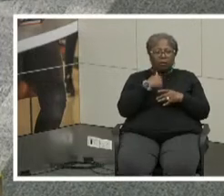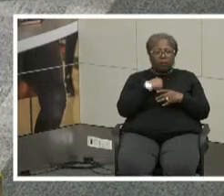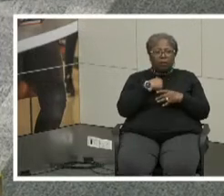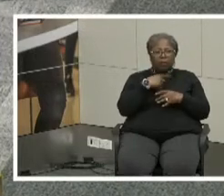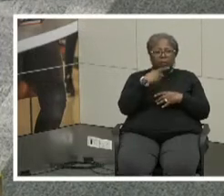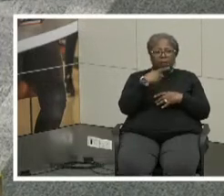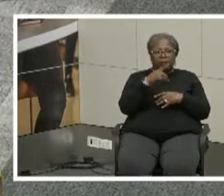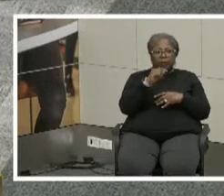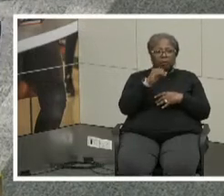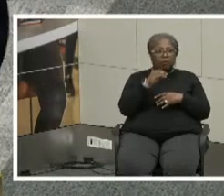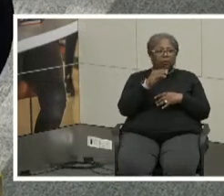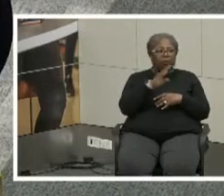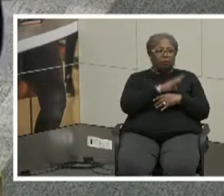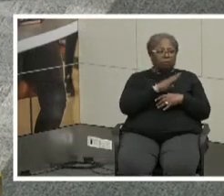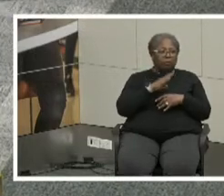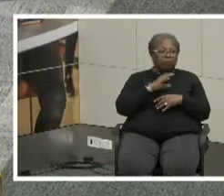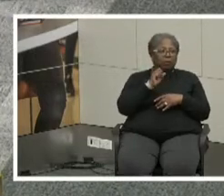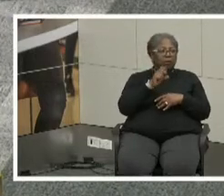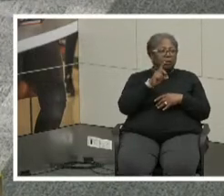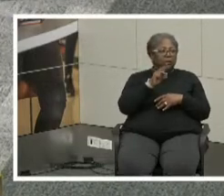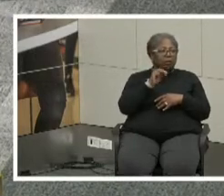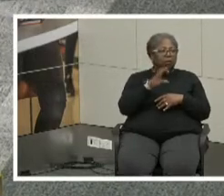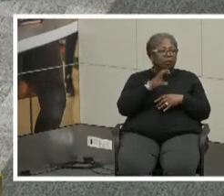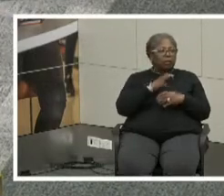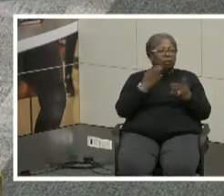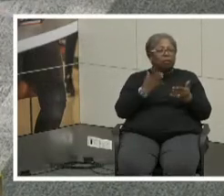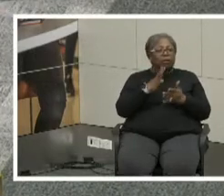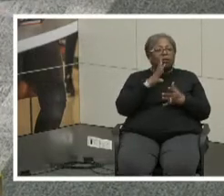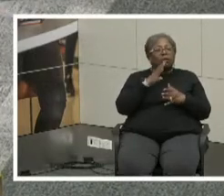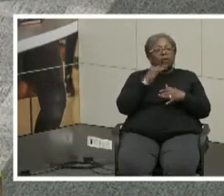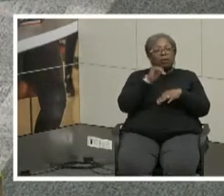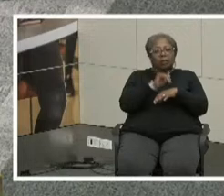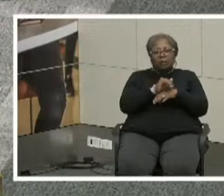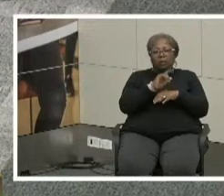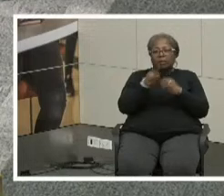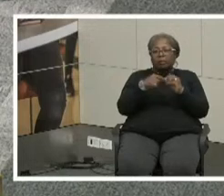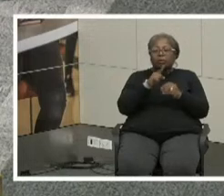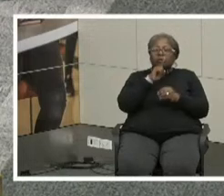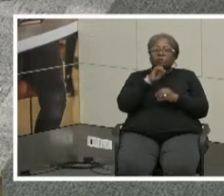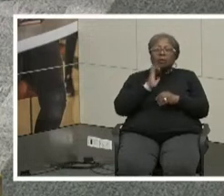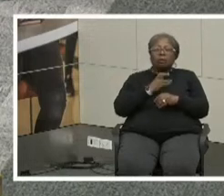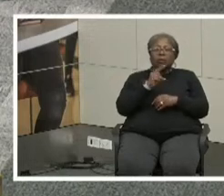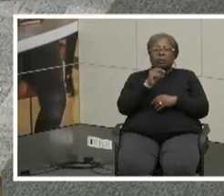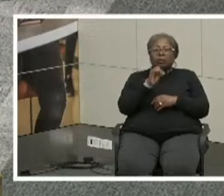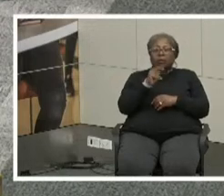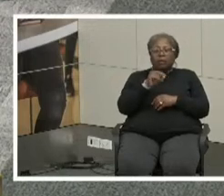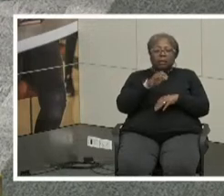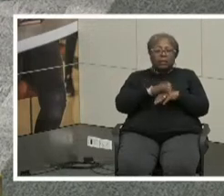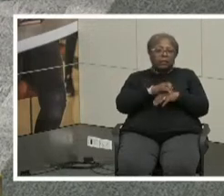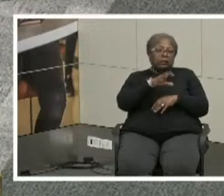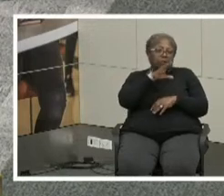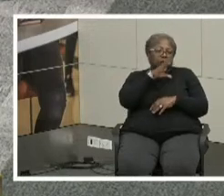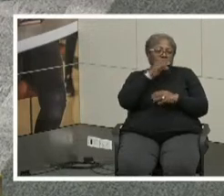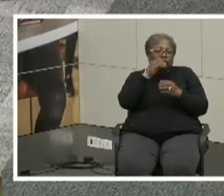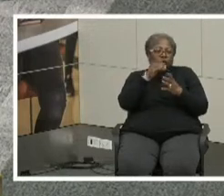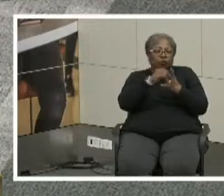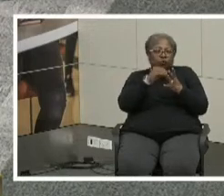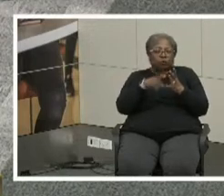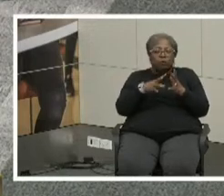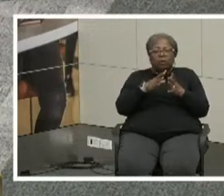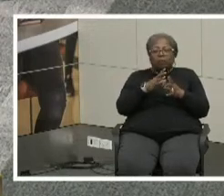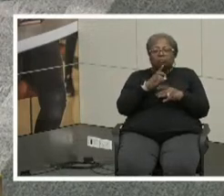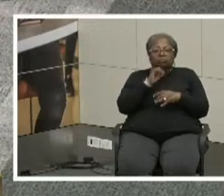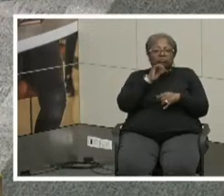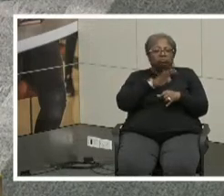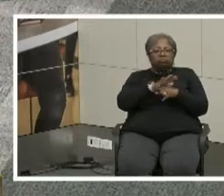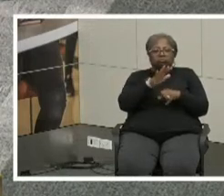our PTO board and sdmc I'm here to T tonight to highlight the reality of our non-english speaking students there's lack of native